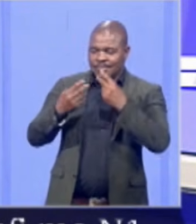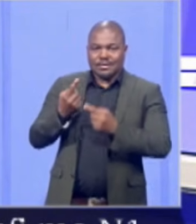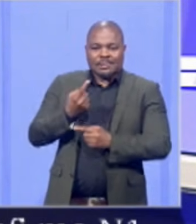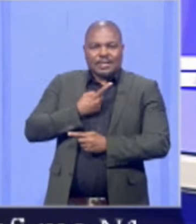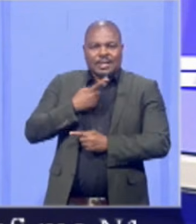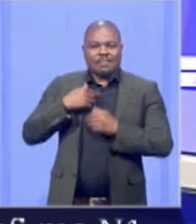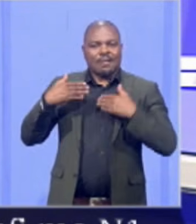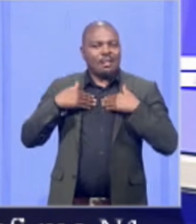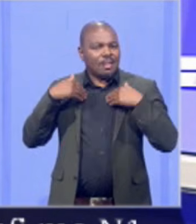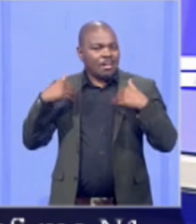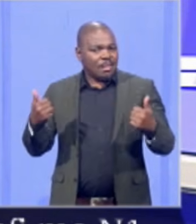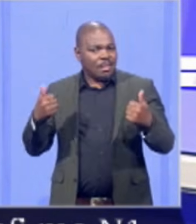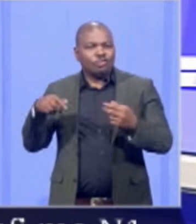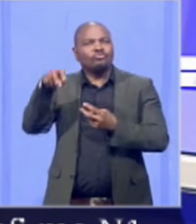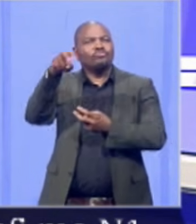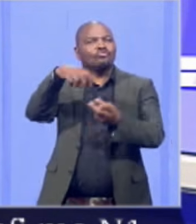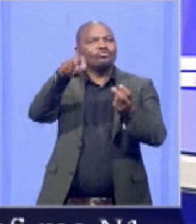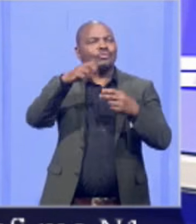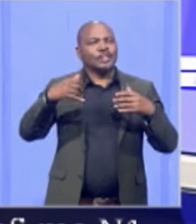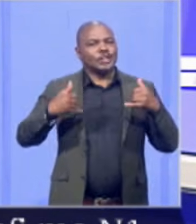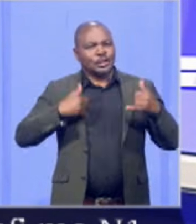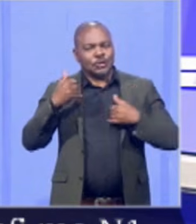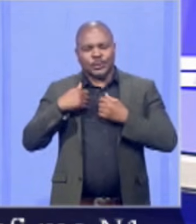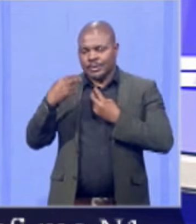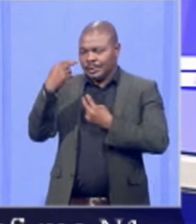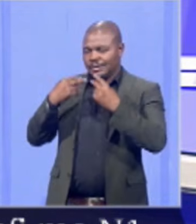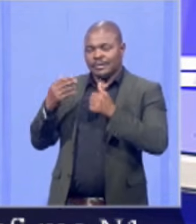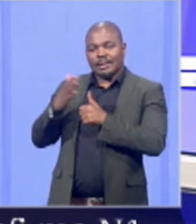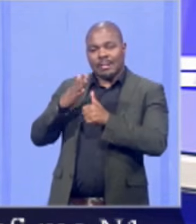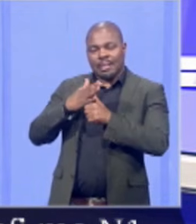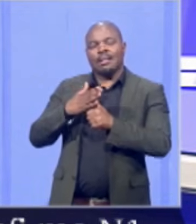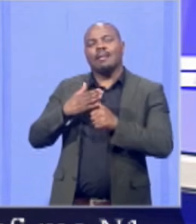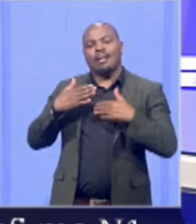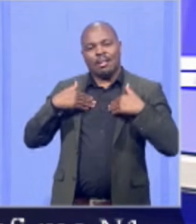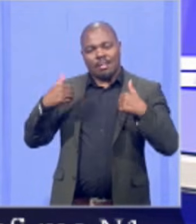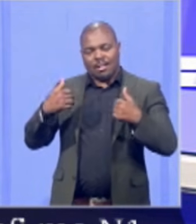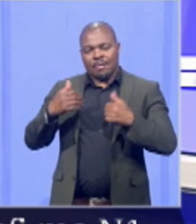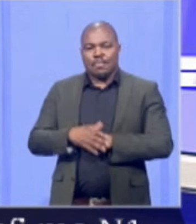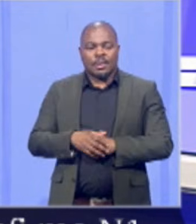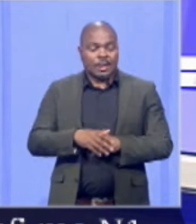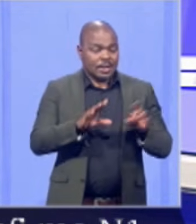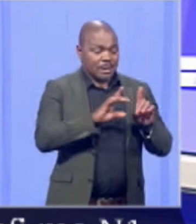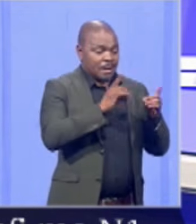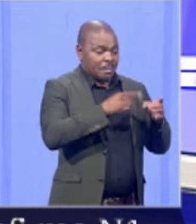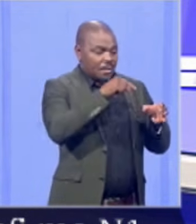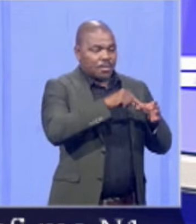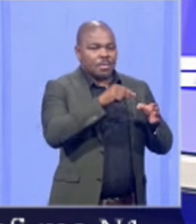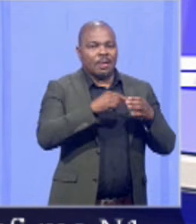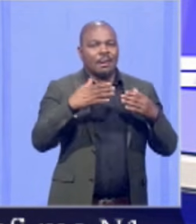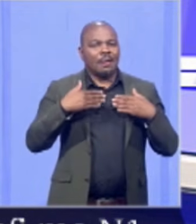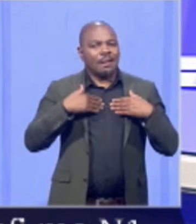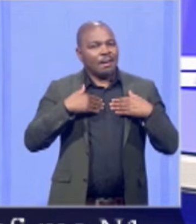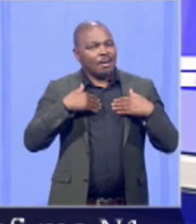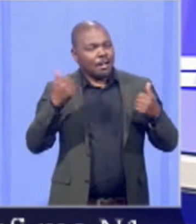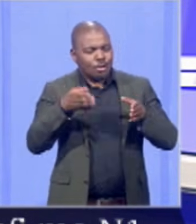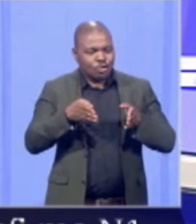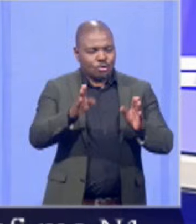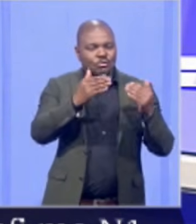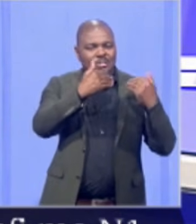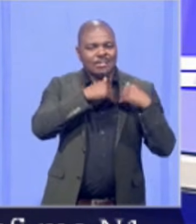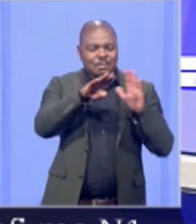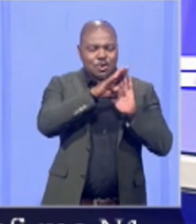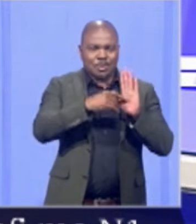etela kwa mafelong a go iketla a farologaneng. Seno ke karolo ya letsholo la Lefapha la Health Road Safety